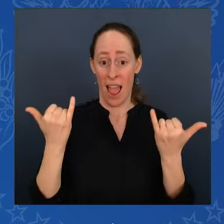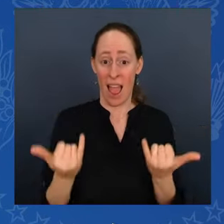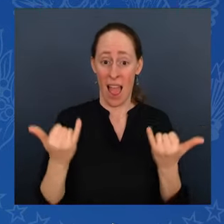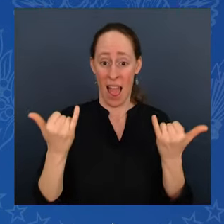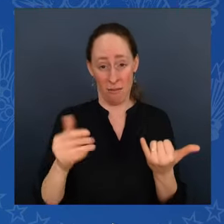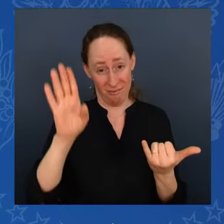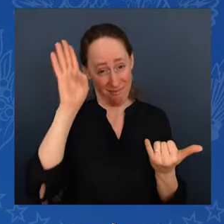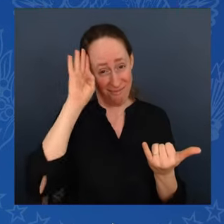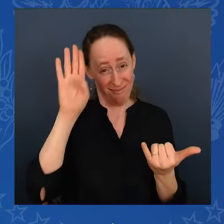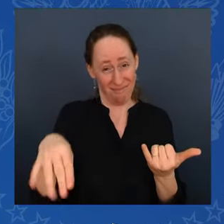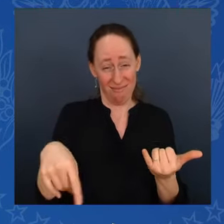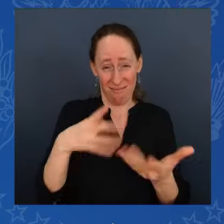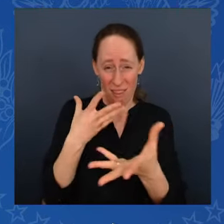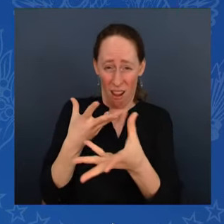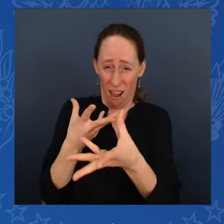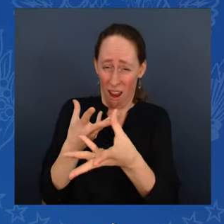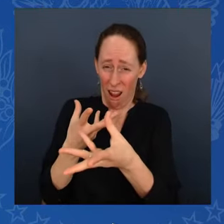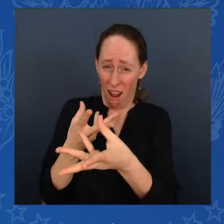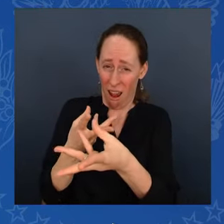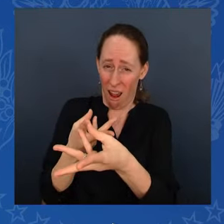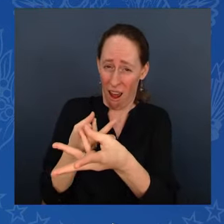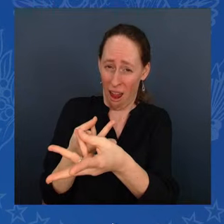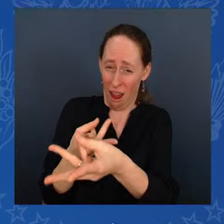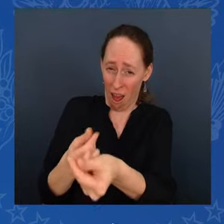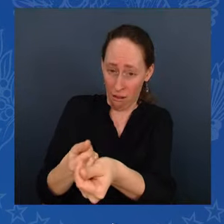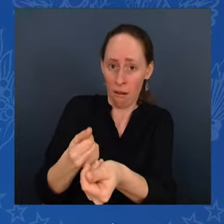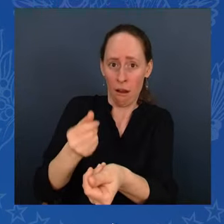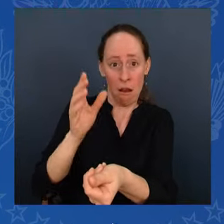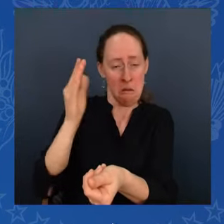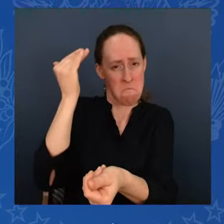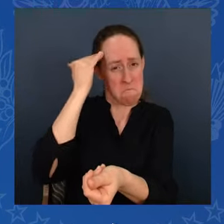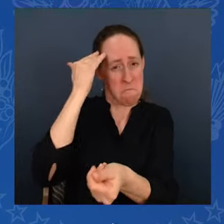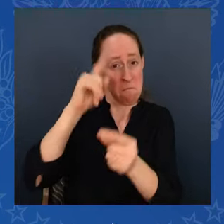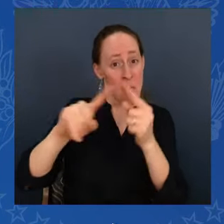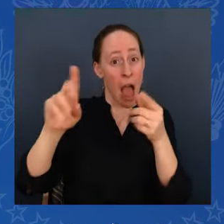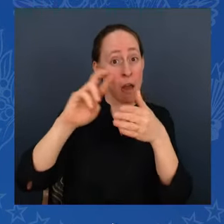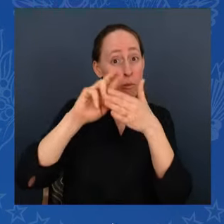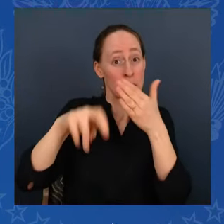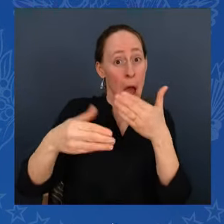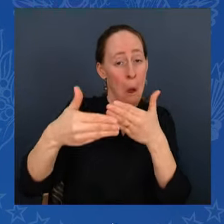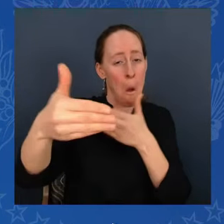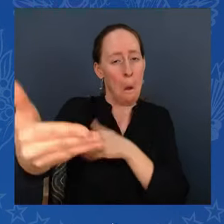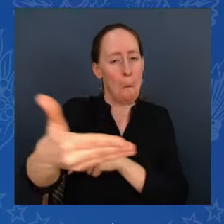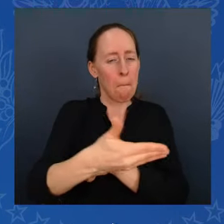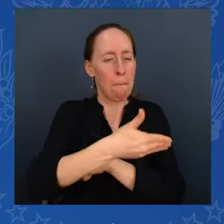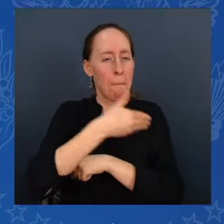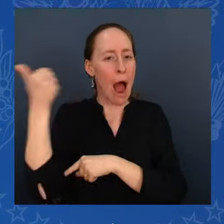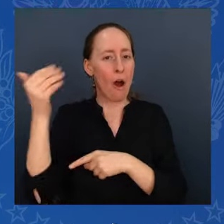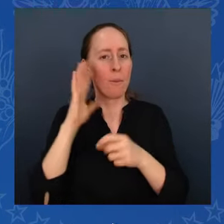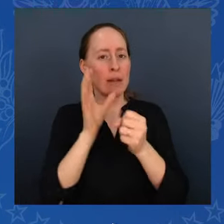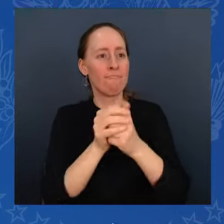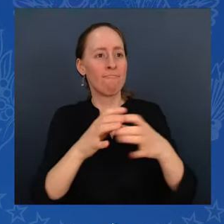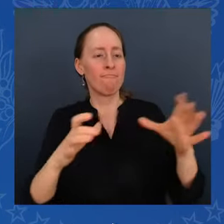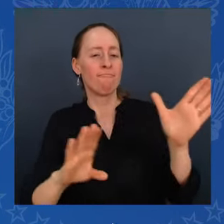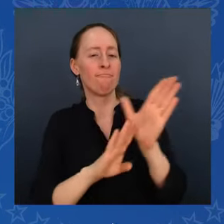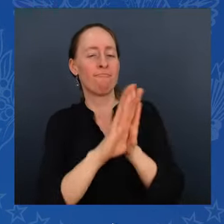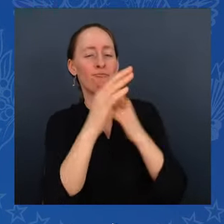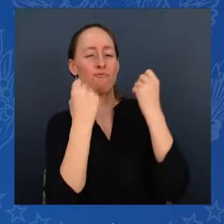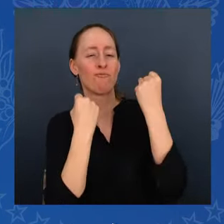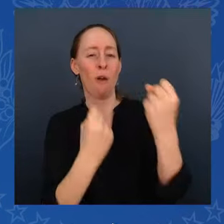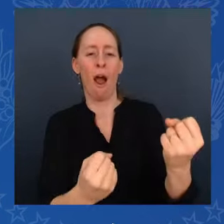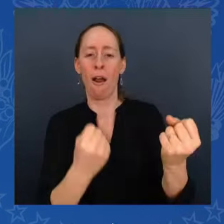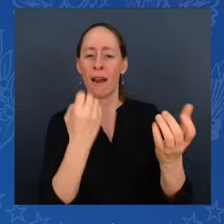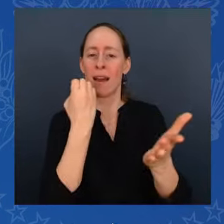This is in addition to the historic investments we're making to modernize our infrastructure, roads, bridges, high-speed internet,